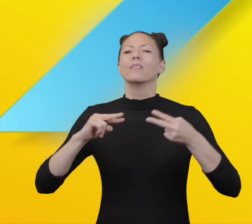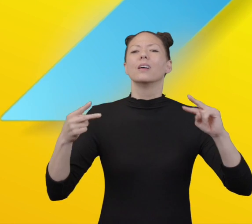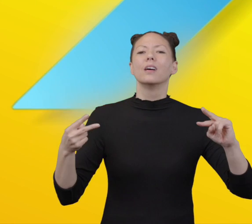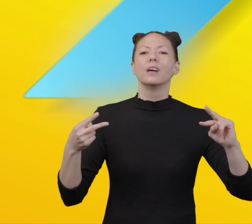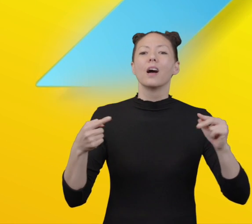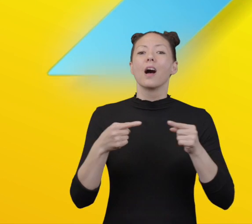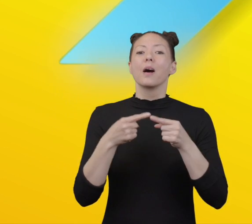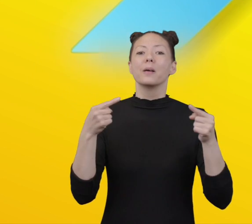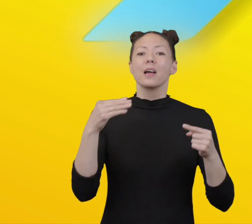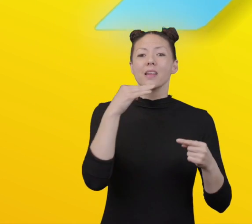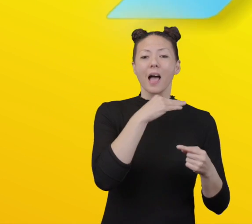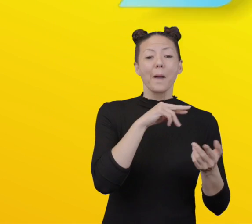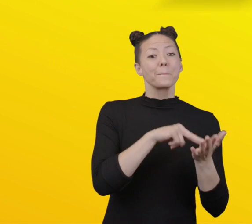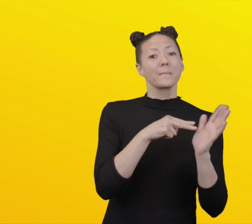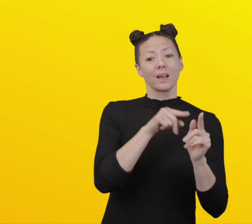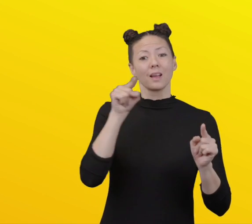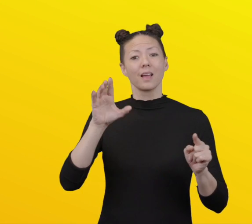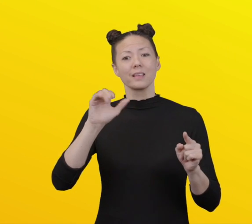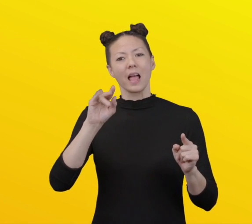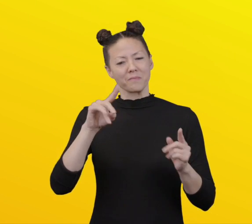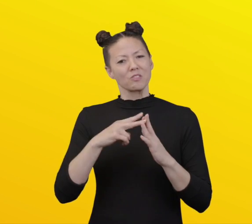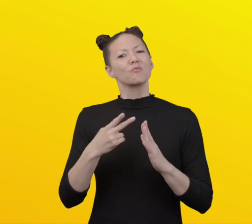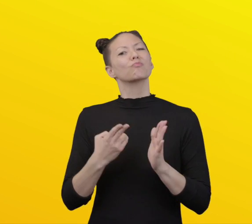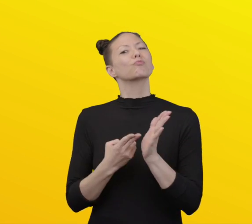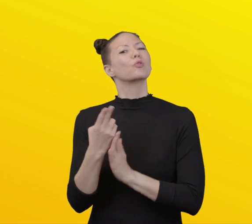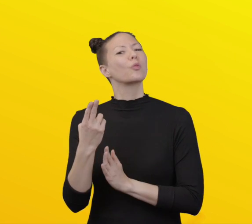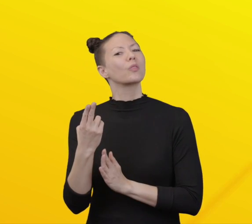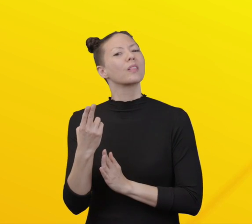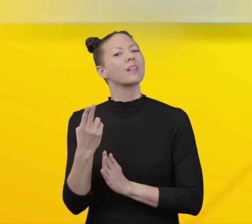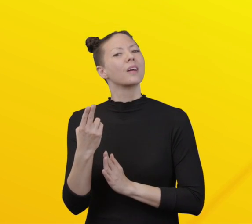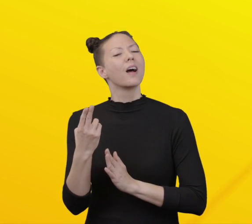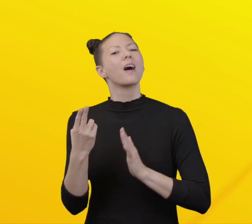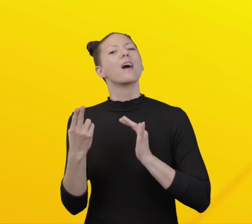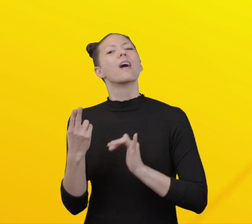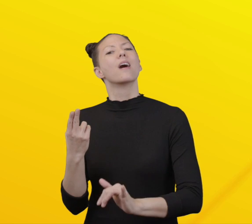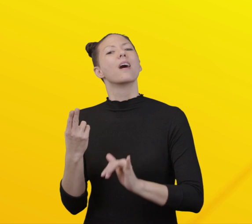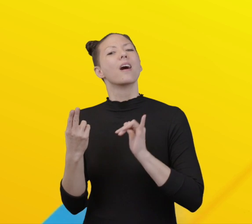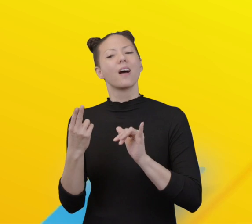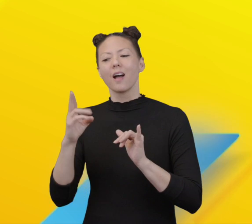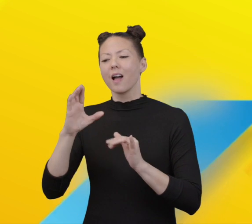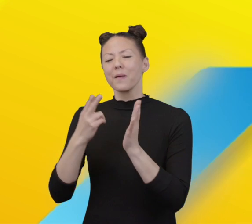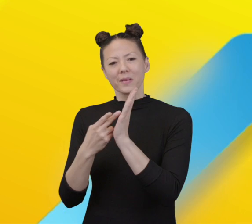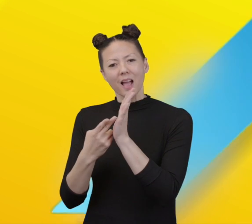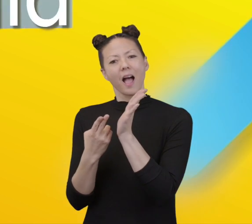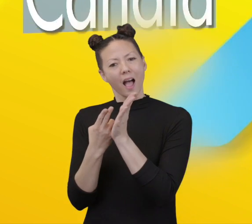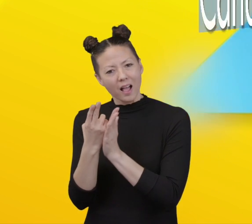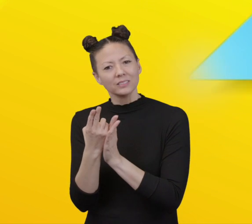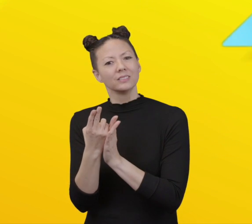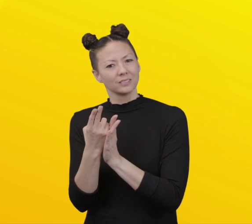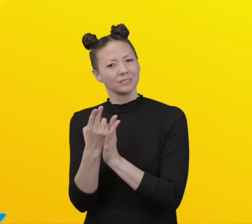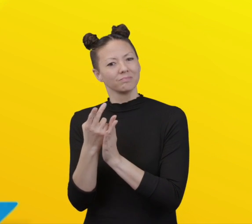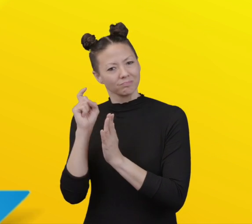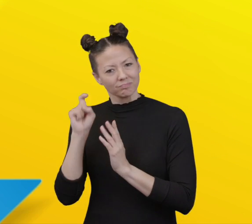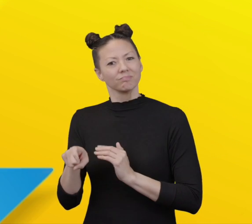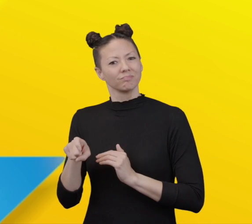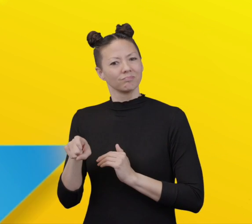The opposite of lying would be telling the truth. So the word candid must mean